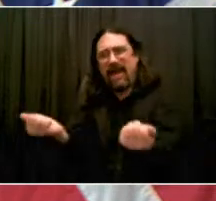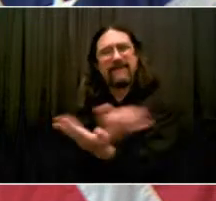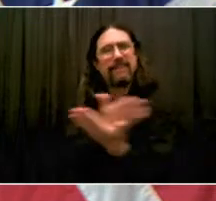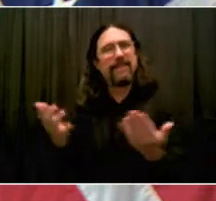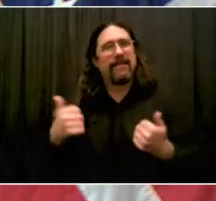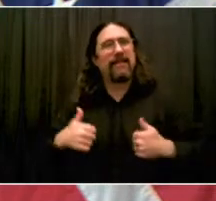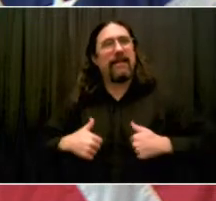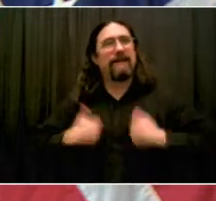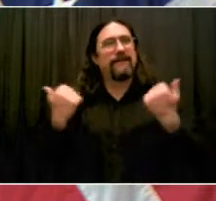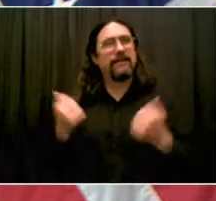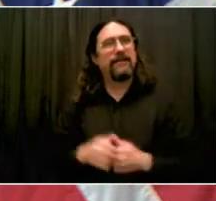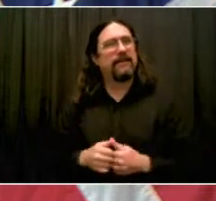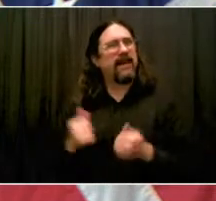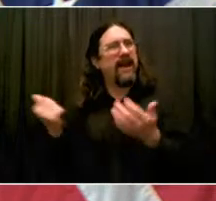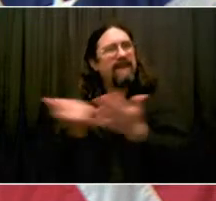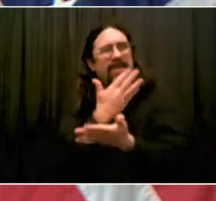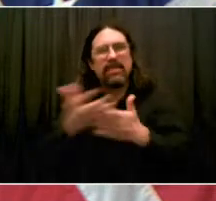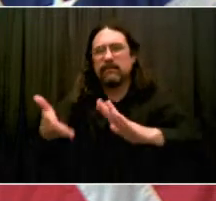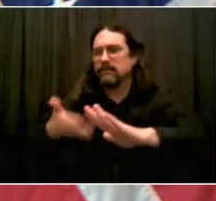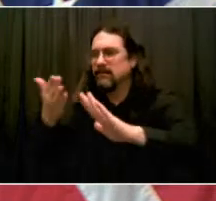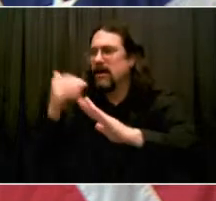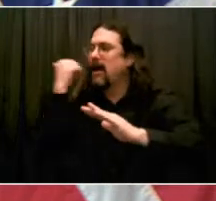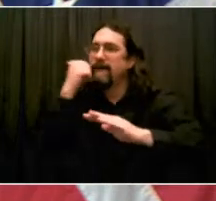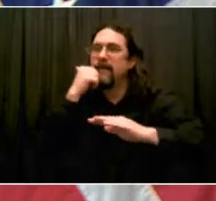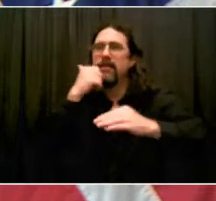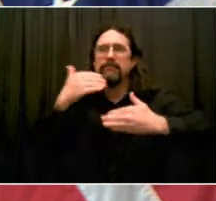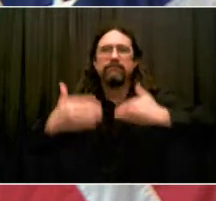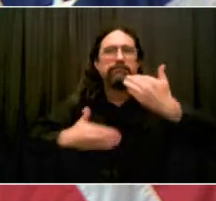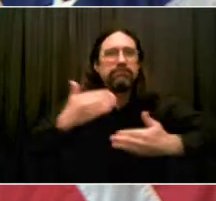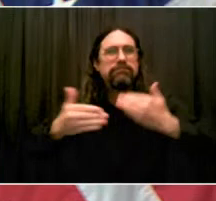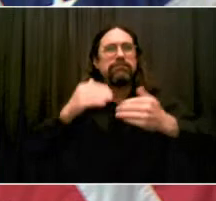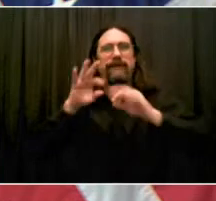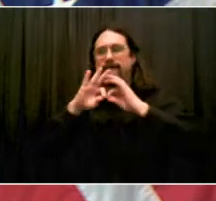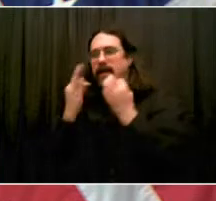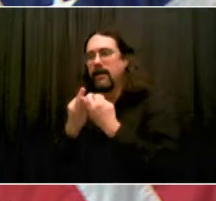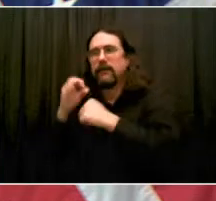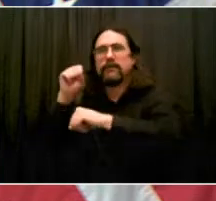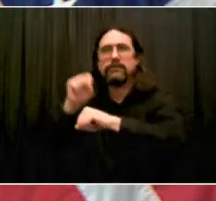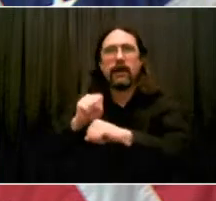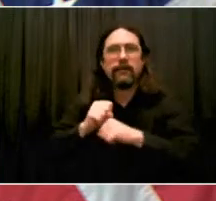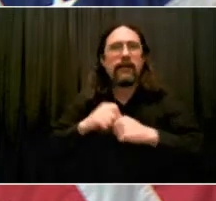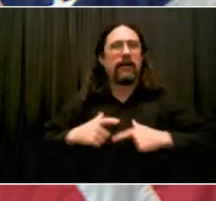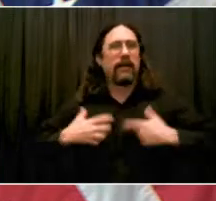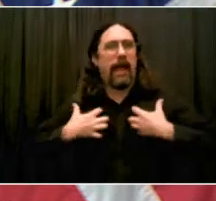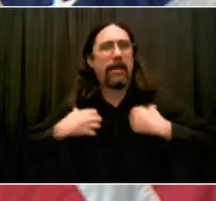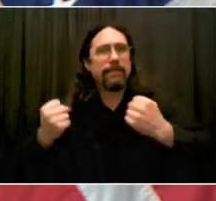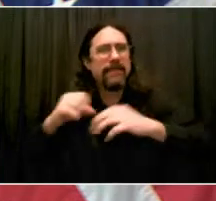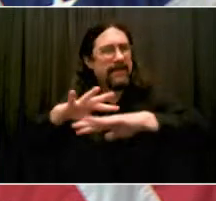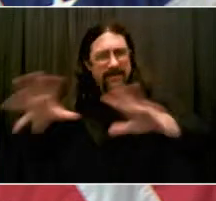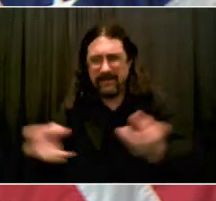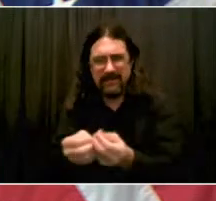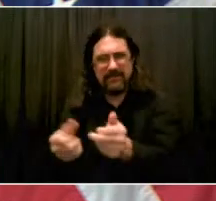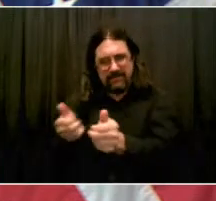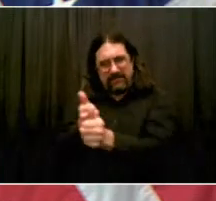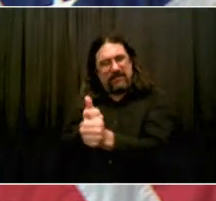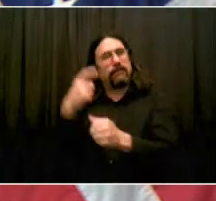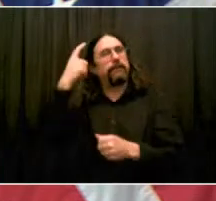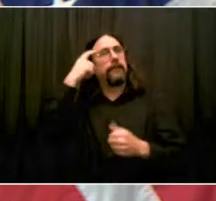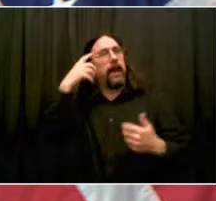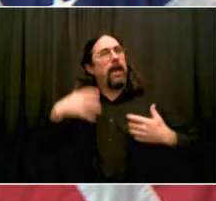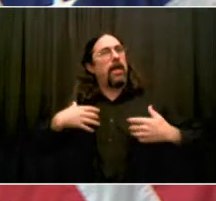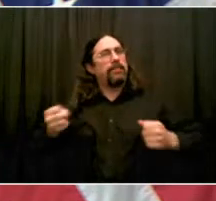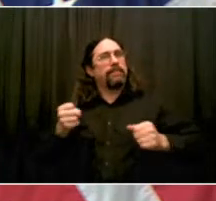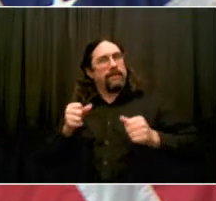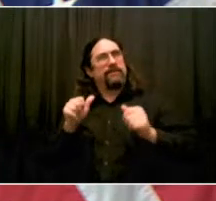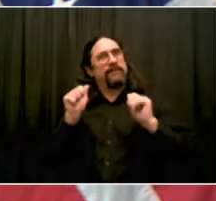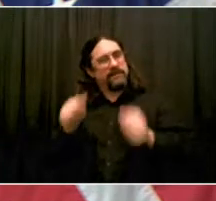from every walk of life told us their personal stories, bravely bearing their souls.